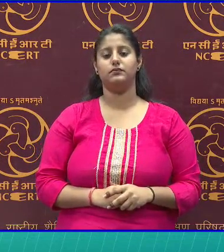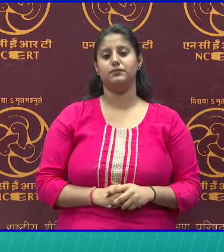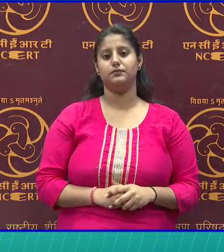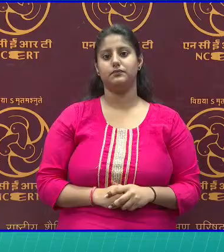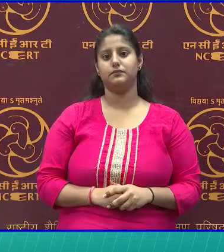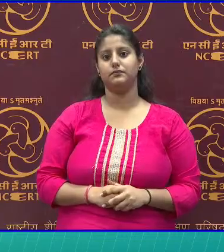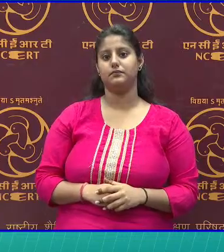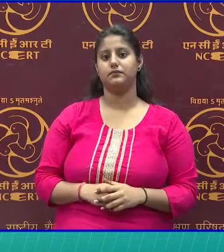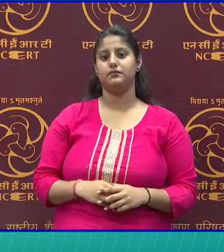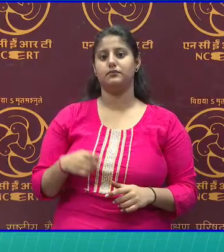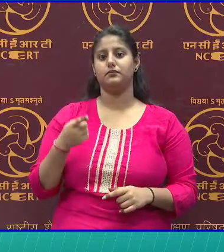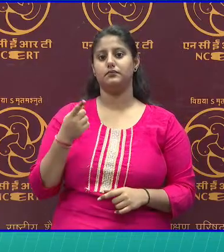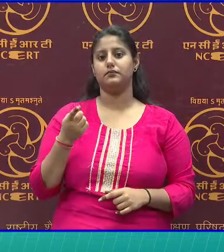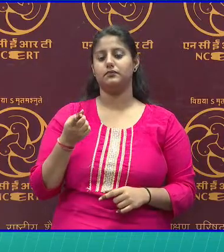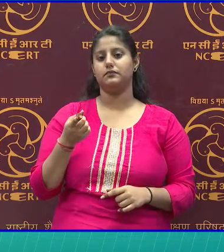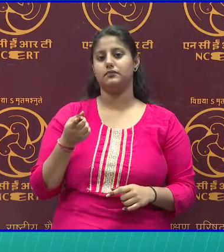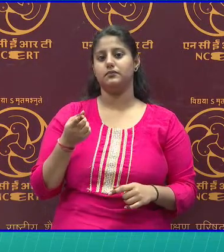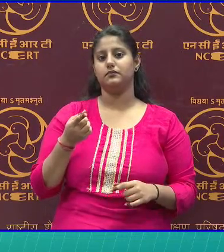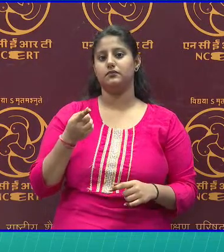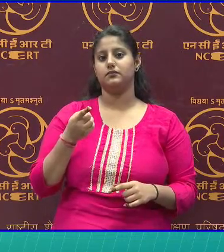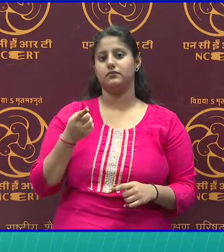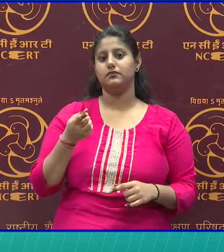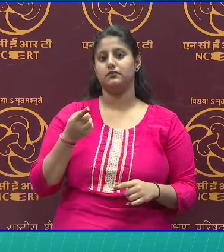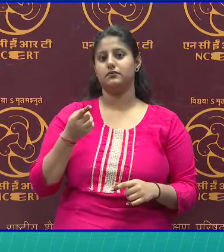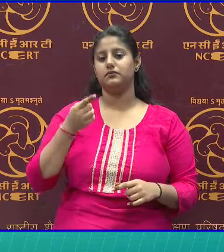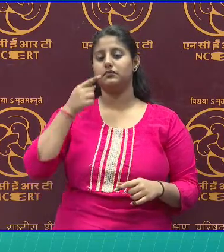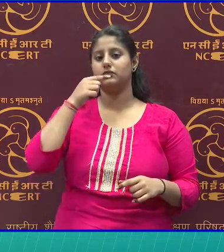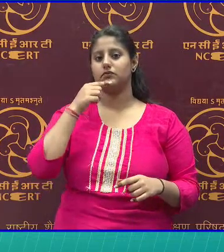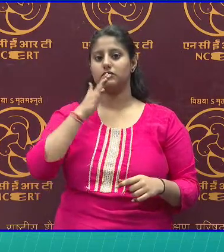And this one is guava.